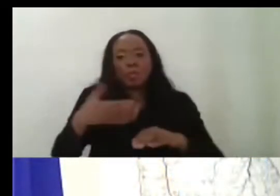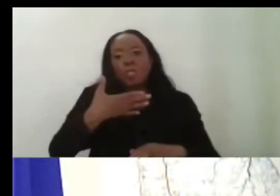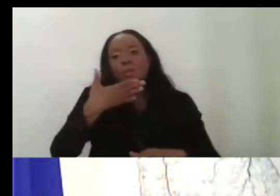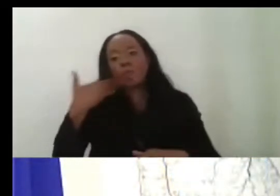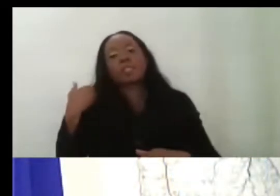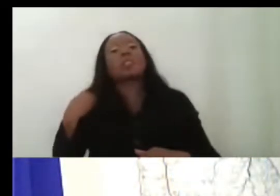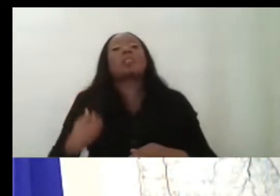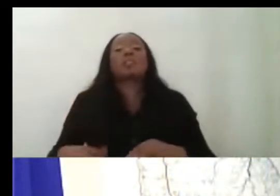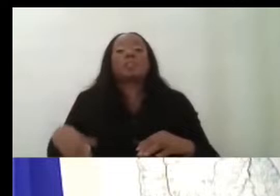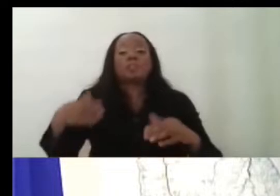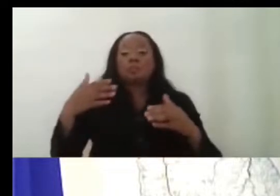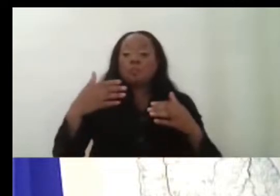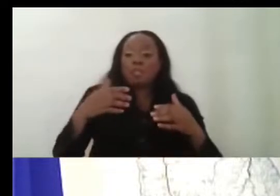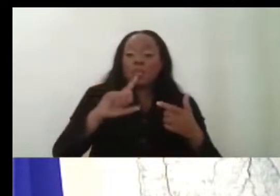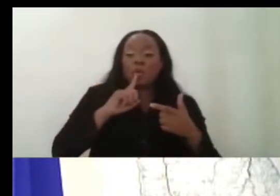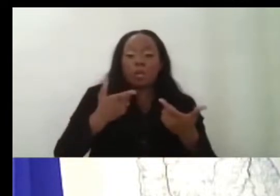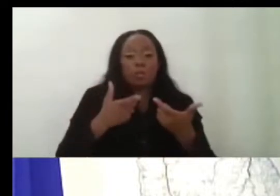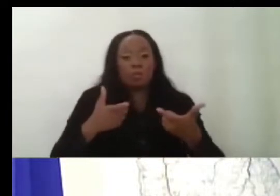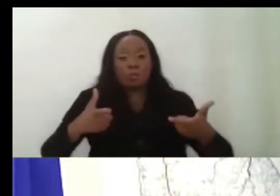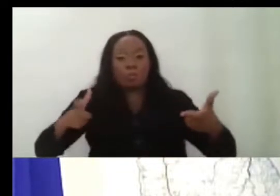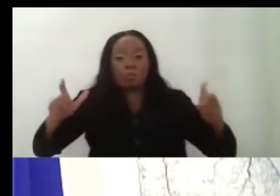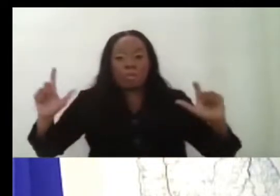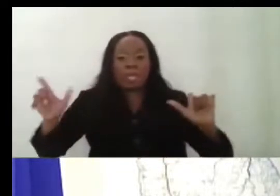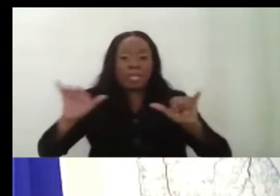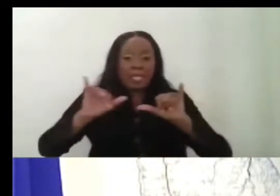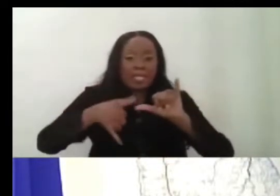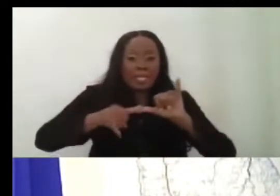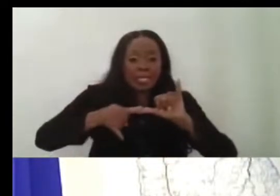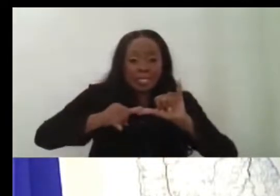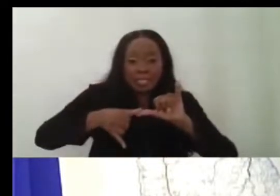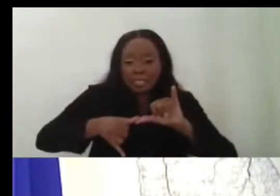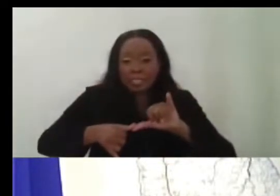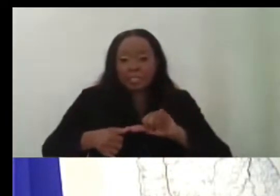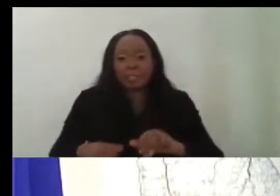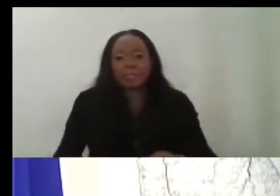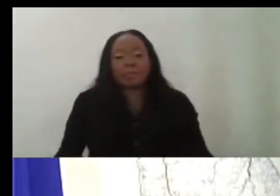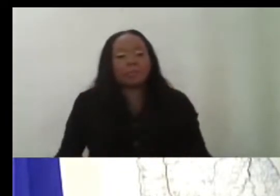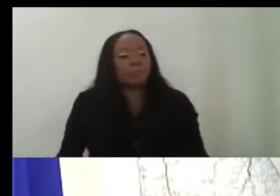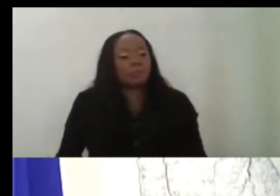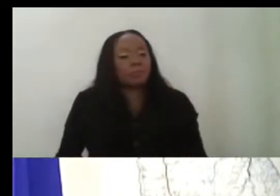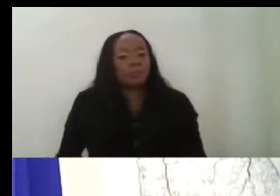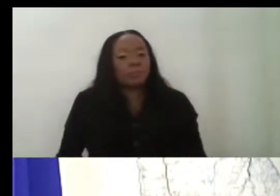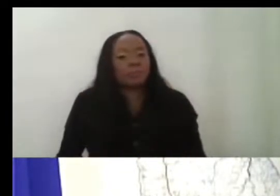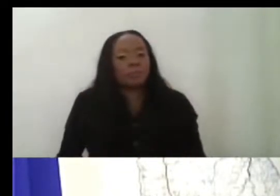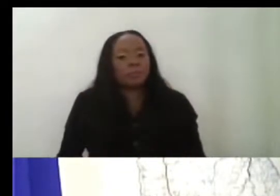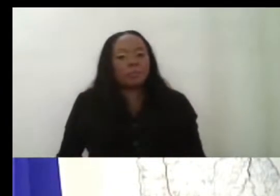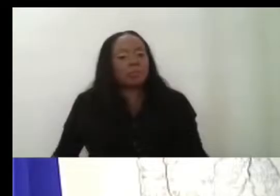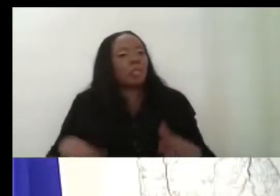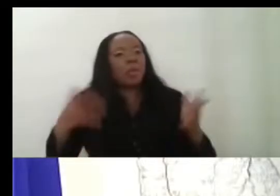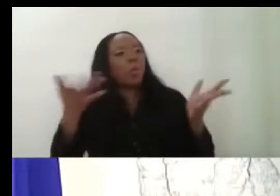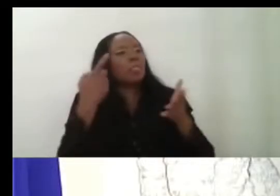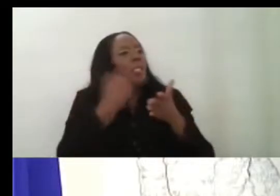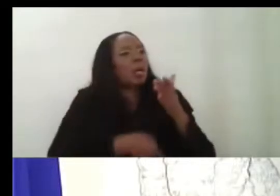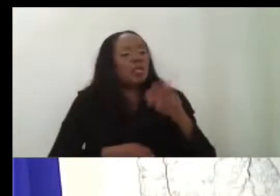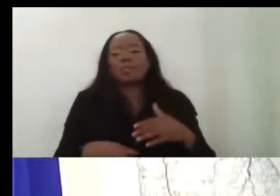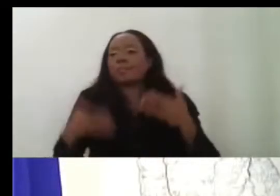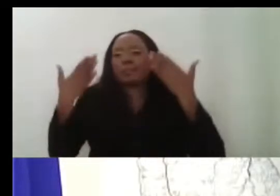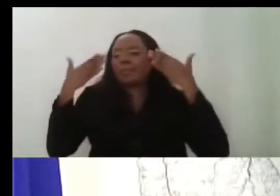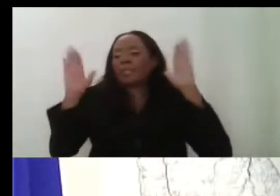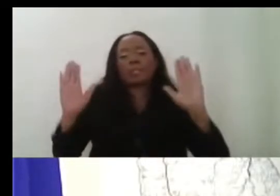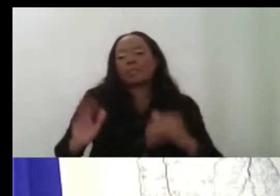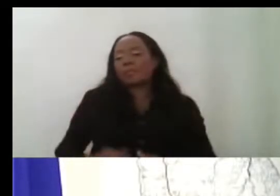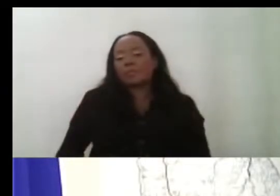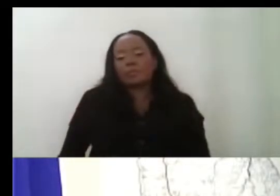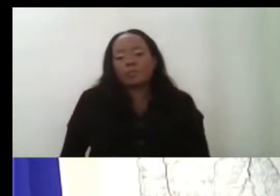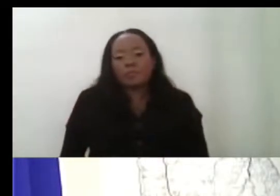what is a massive engineering exercise. What's the cost likely to be like? I can't give you that figure off the top of my